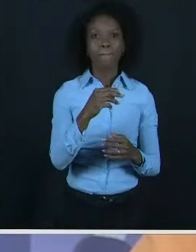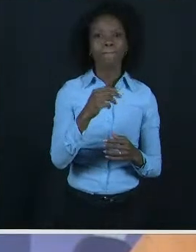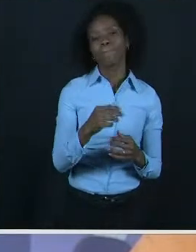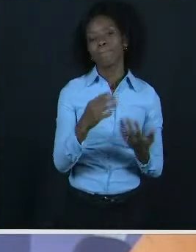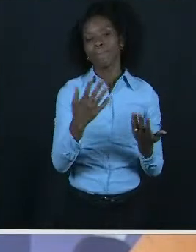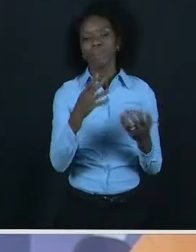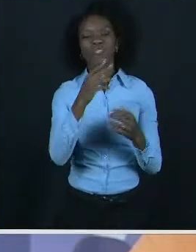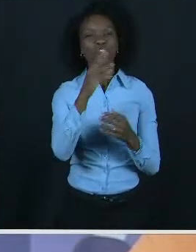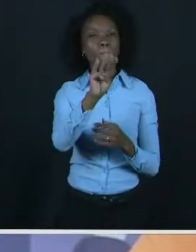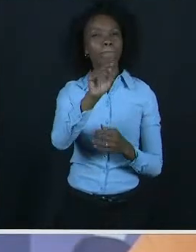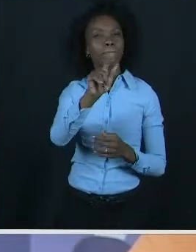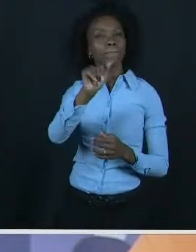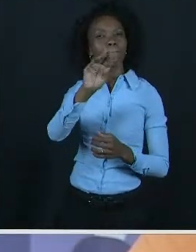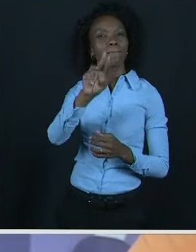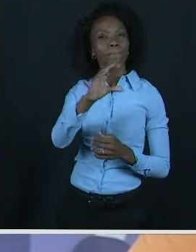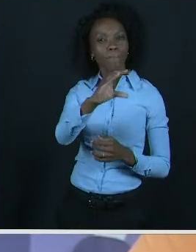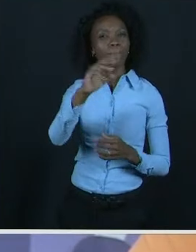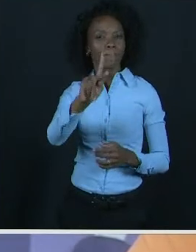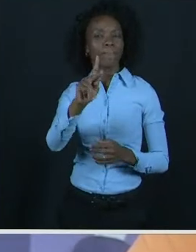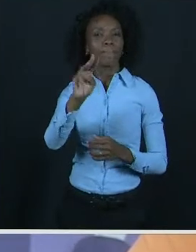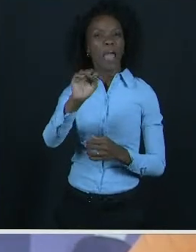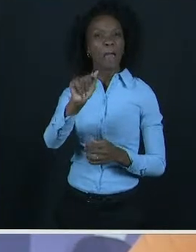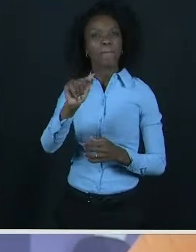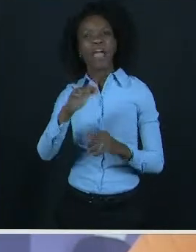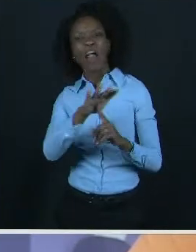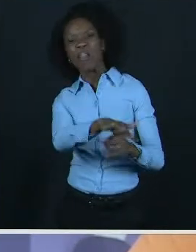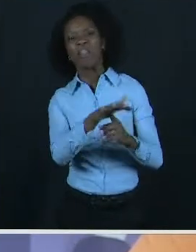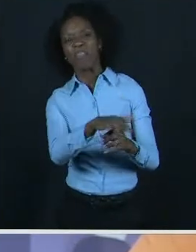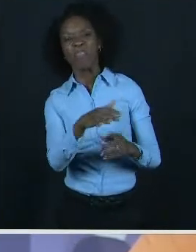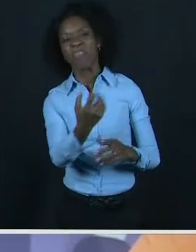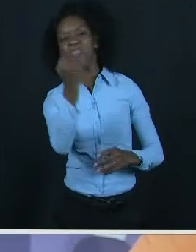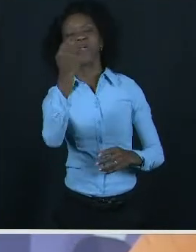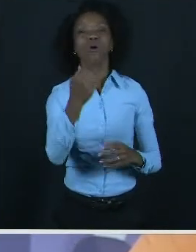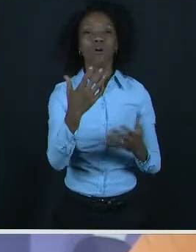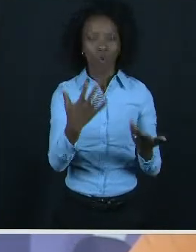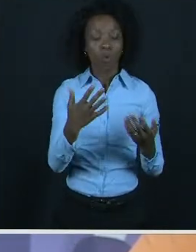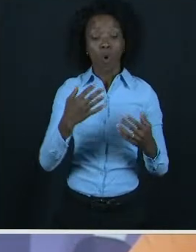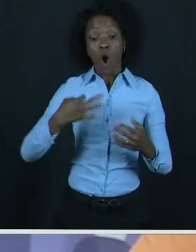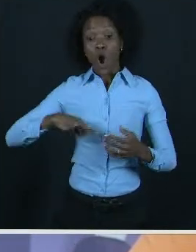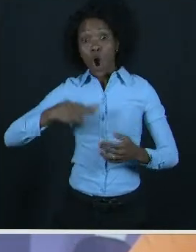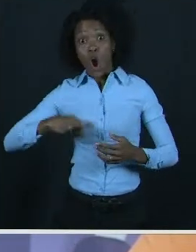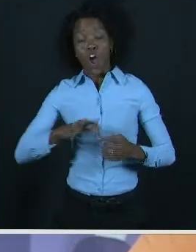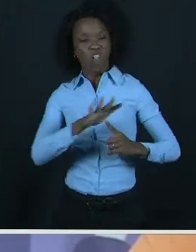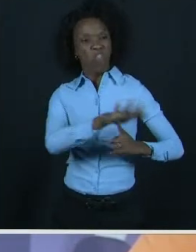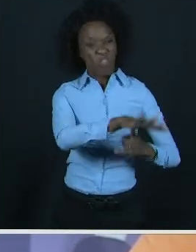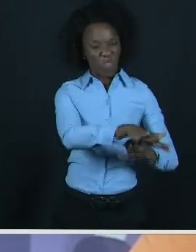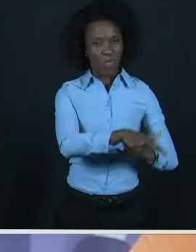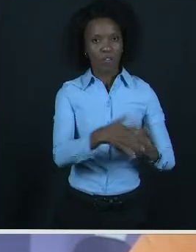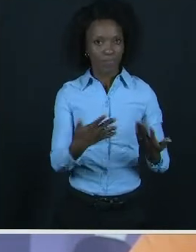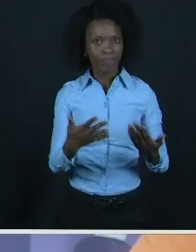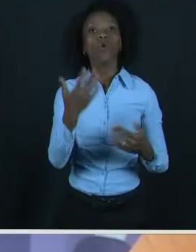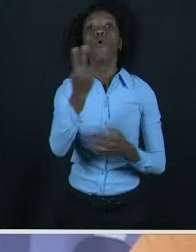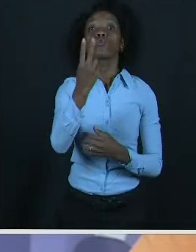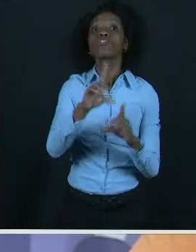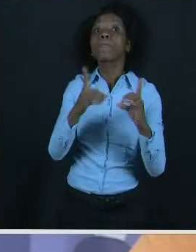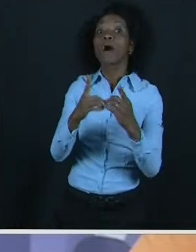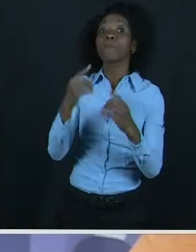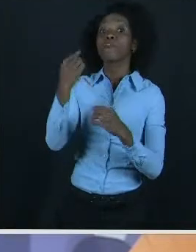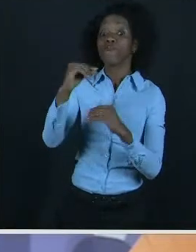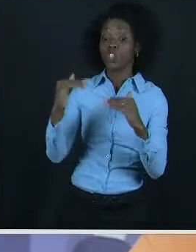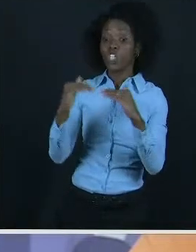disproportionately affect women, especially girls. The Department of Justice and Correctional Services